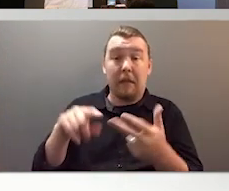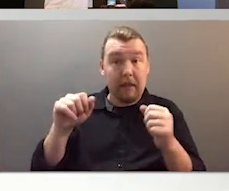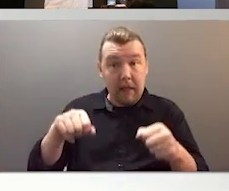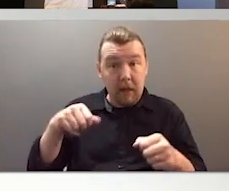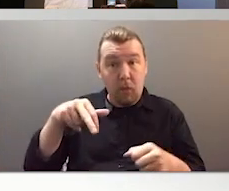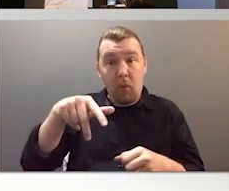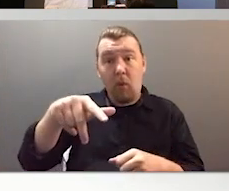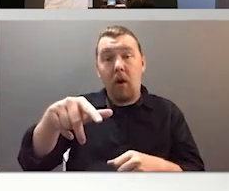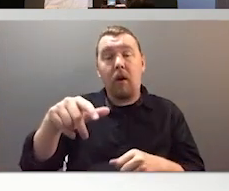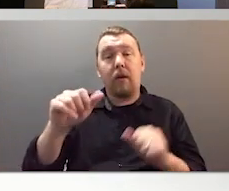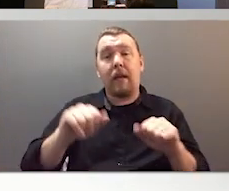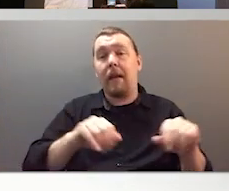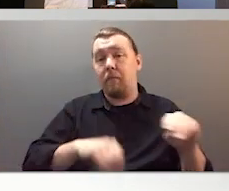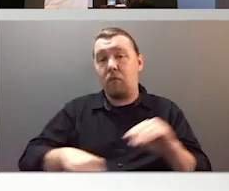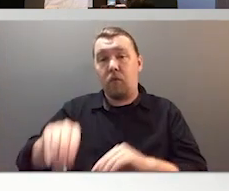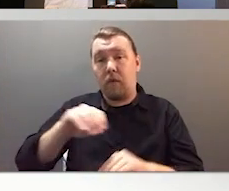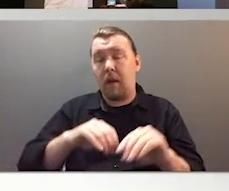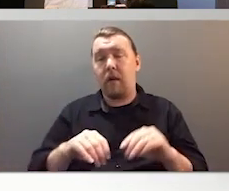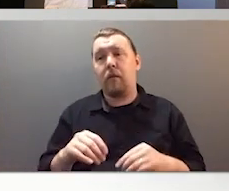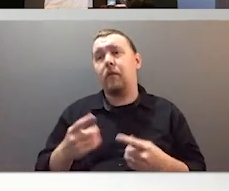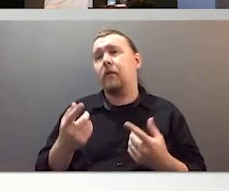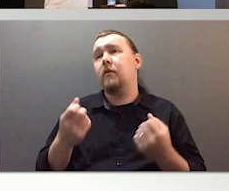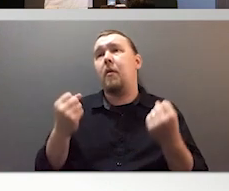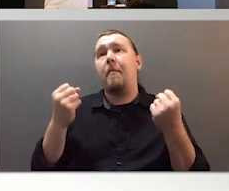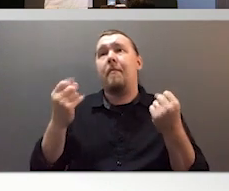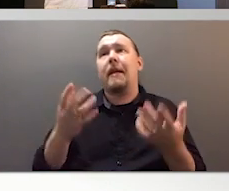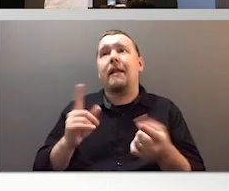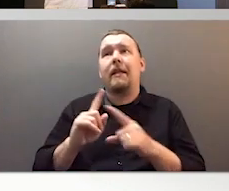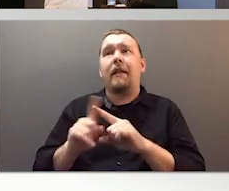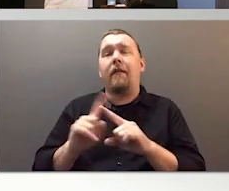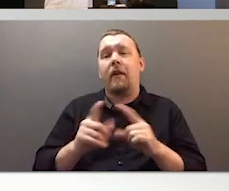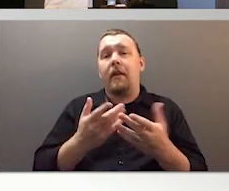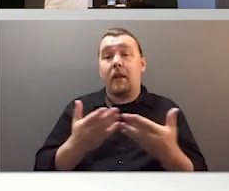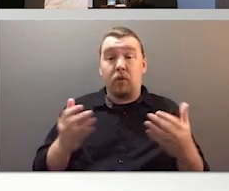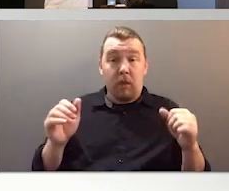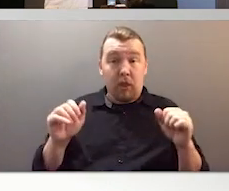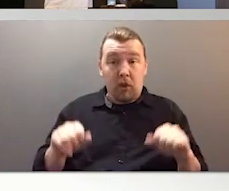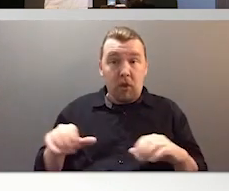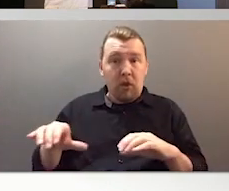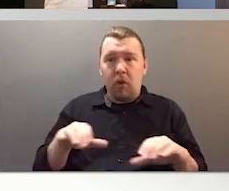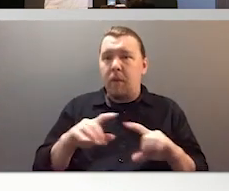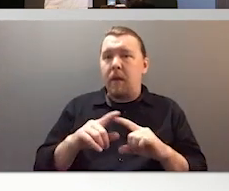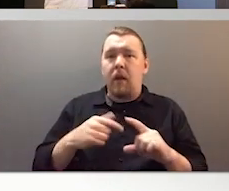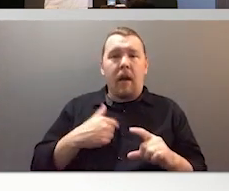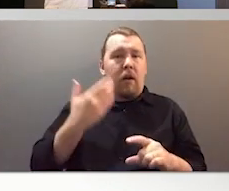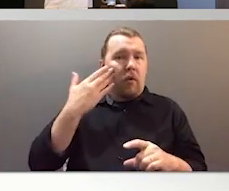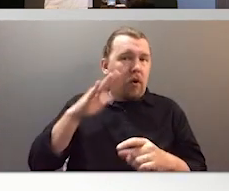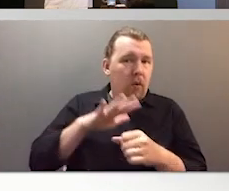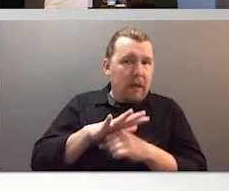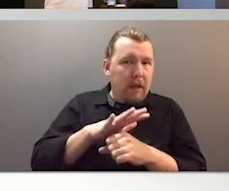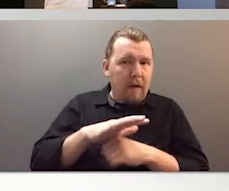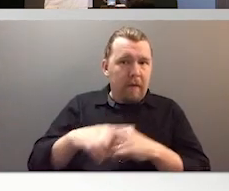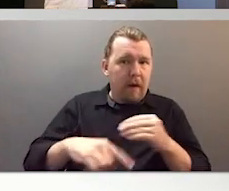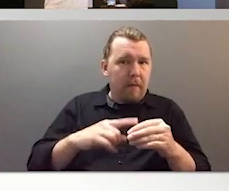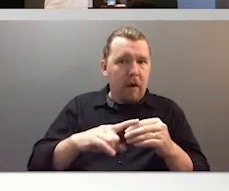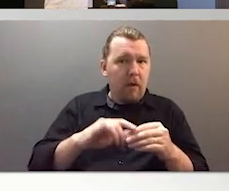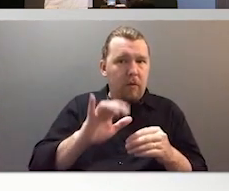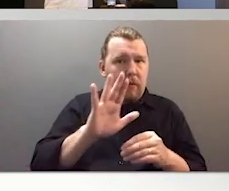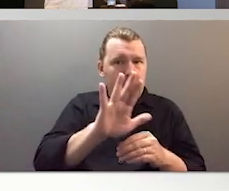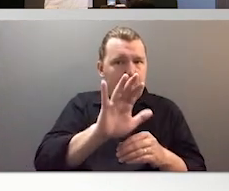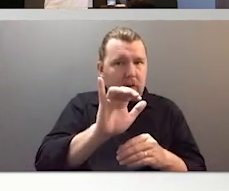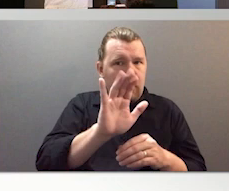individual to make it individualized. Not all my friends like yoga. They don't. We come up with different ways to get